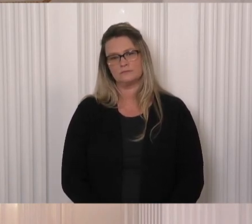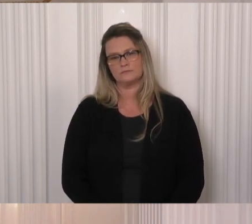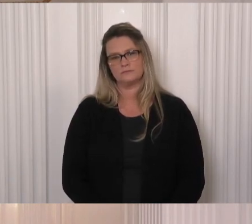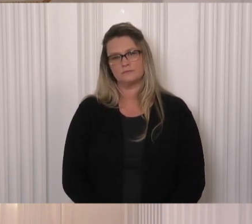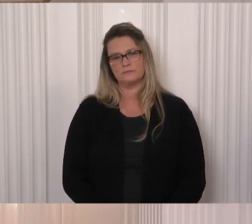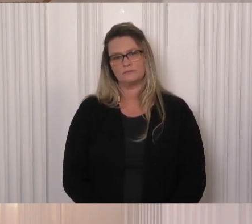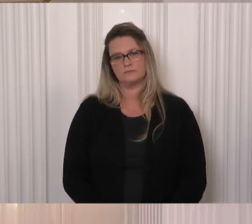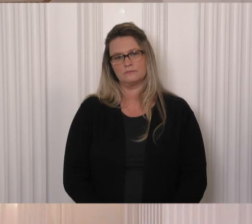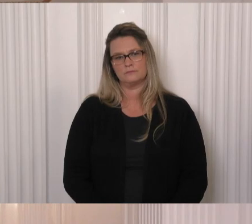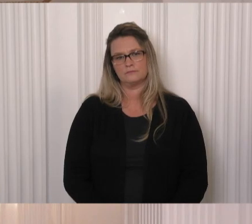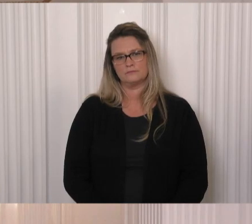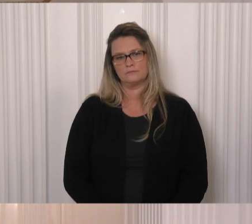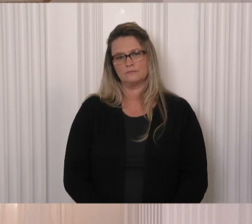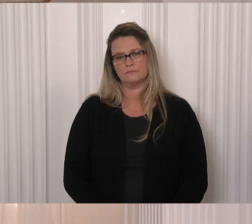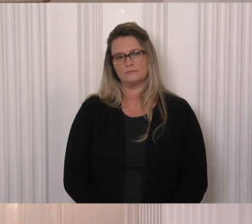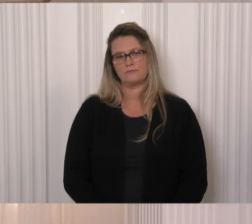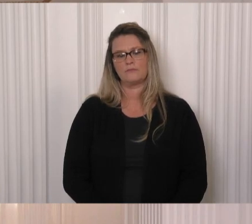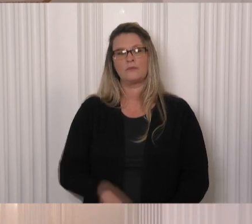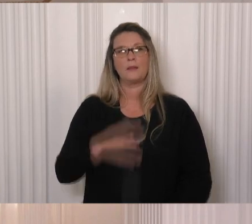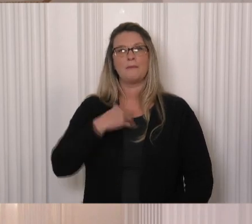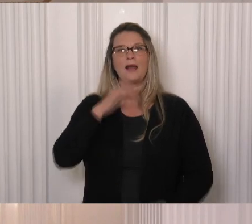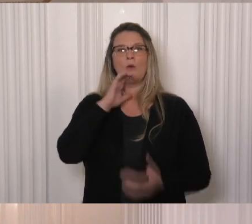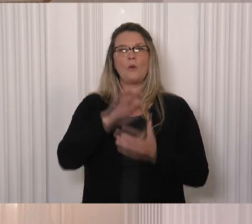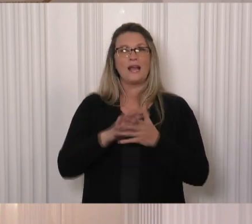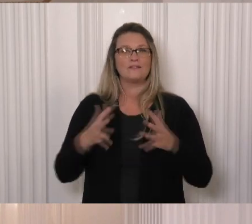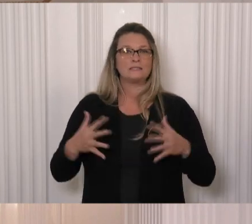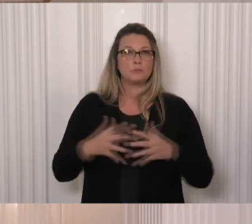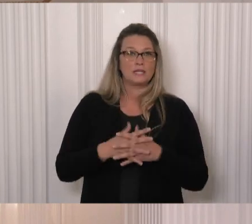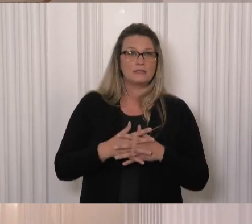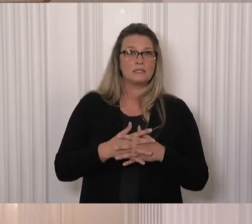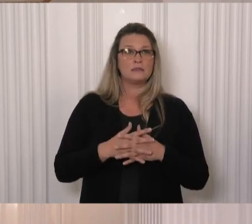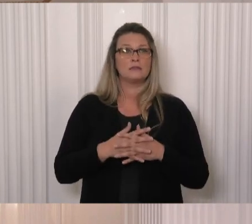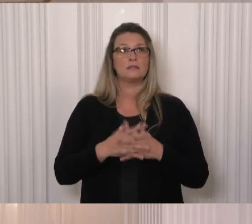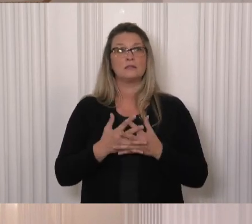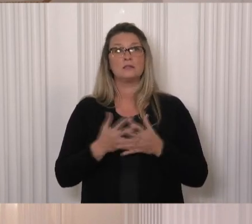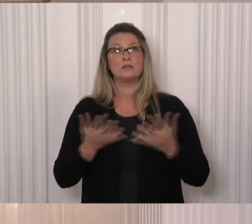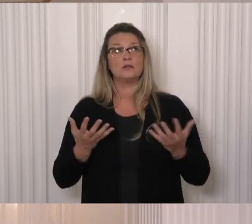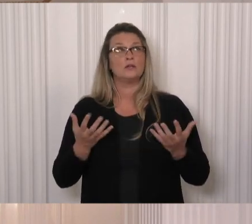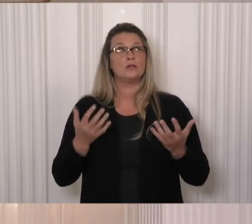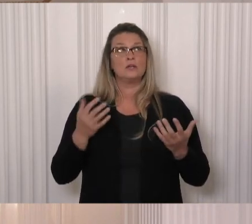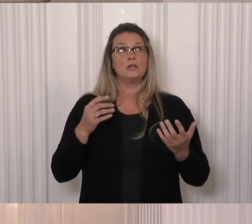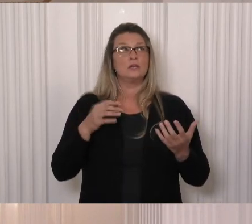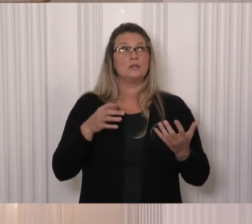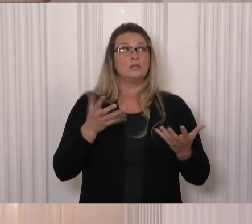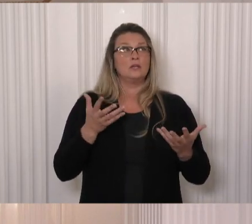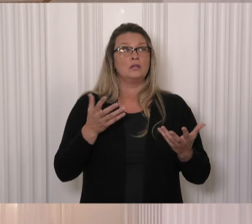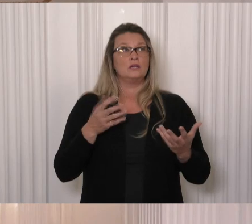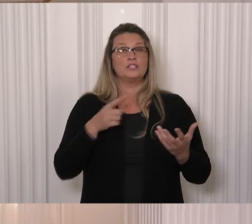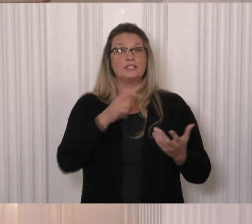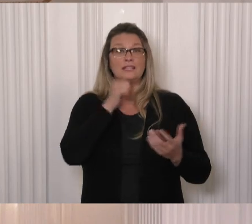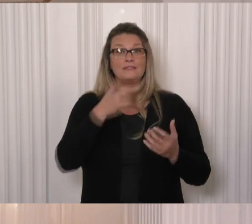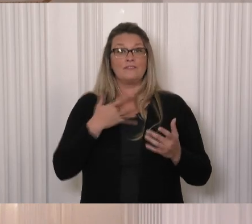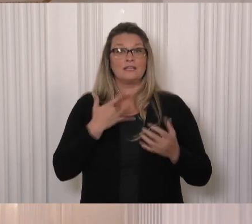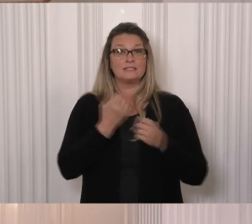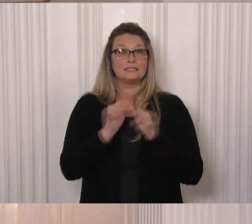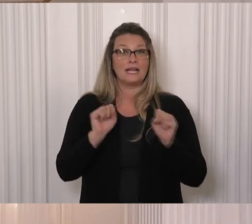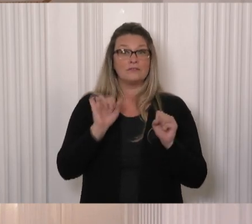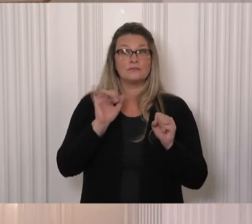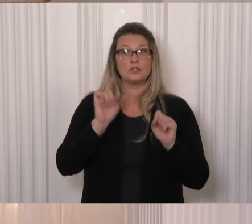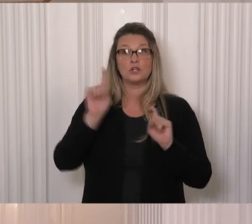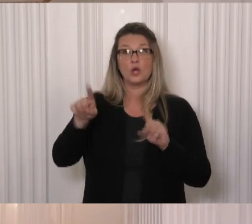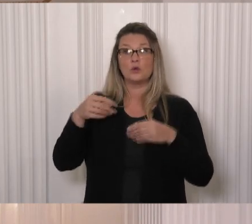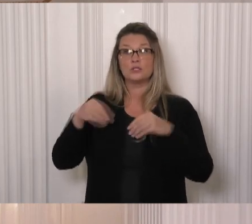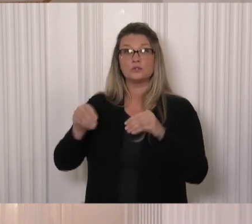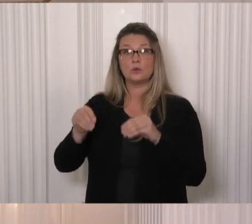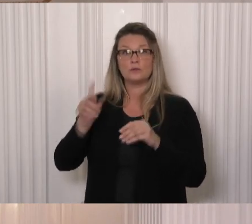have a written pass to go to the store. How do you enforce the stay-at-home order in West Virginia? Can you count on people's good faith when they're still